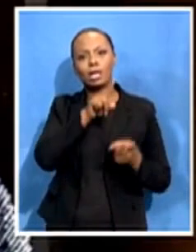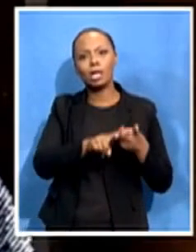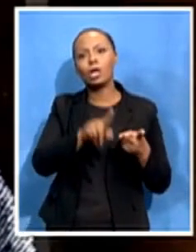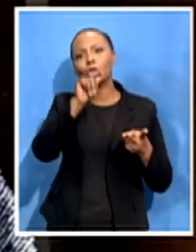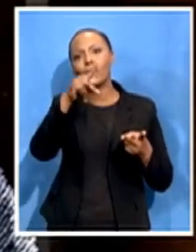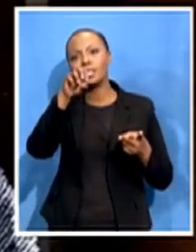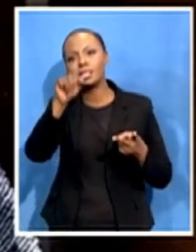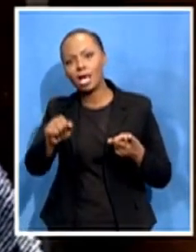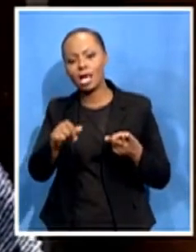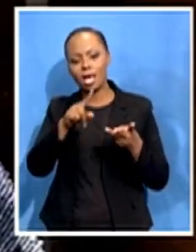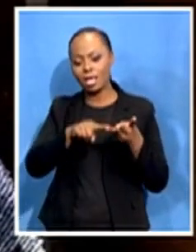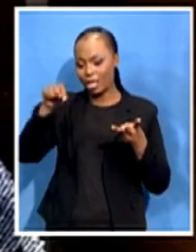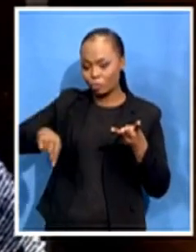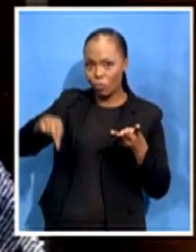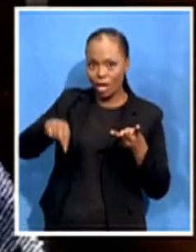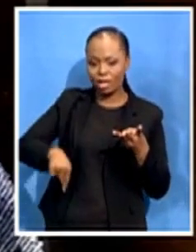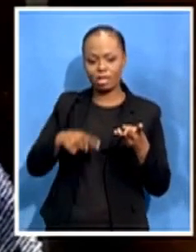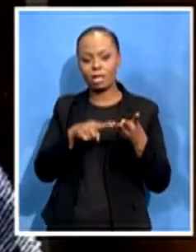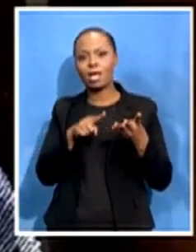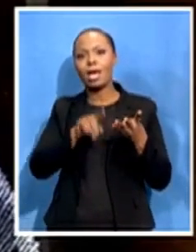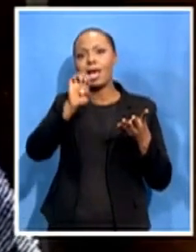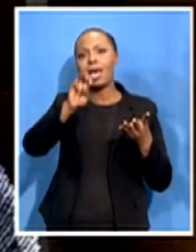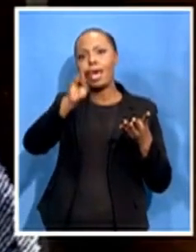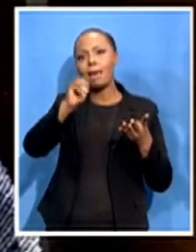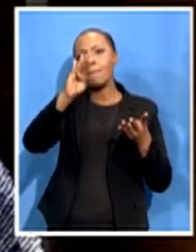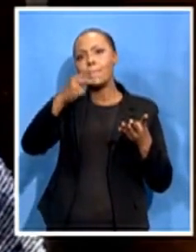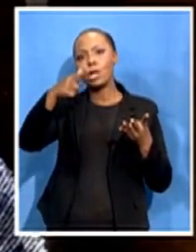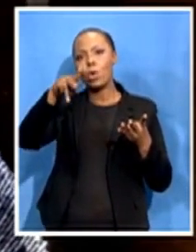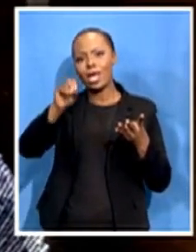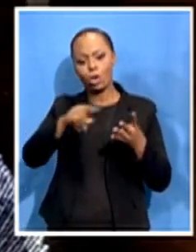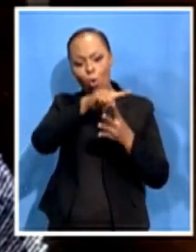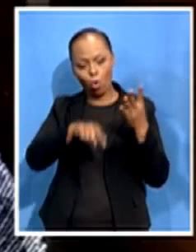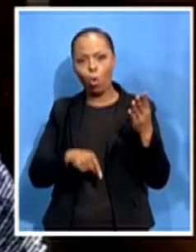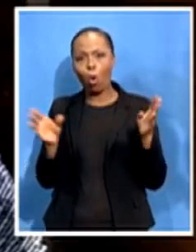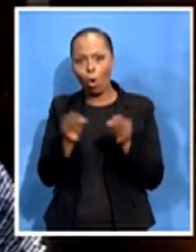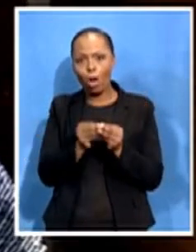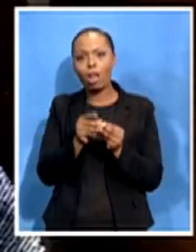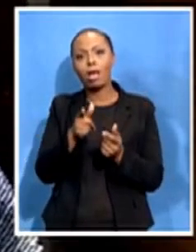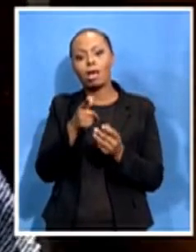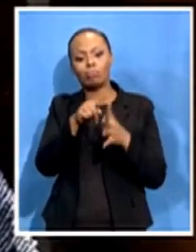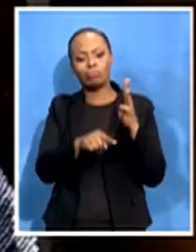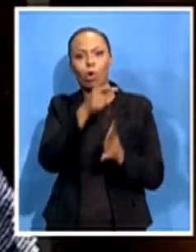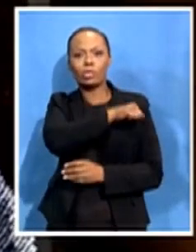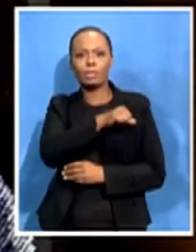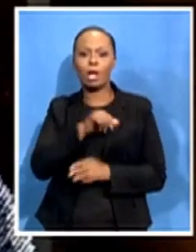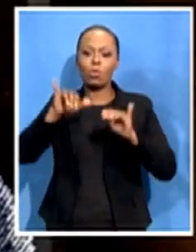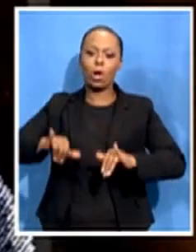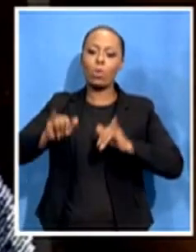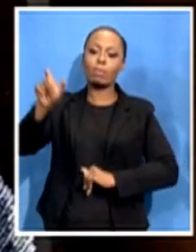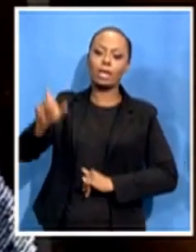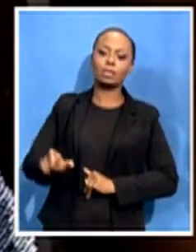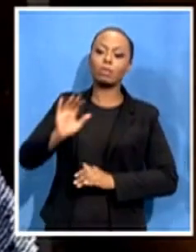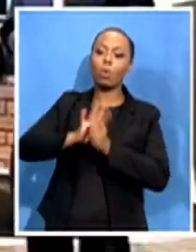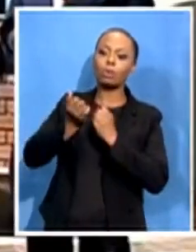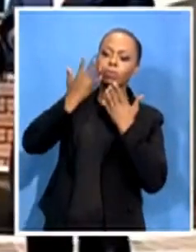have Empilo, and all those spaces are waiting for patients. So the sense of saying everywhere it's full, for public